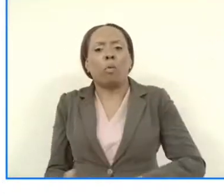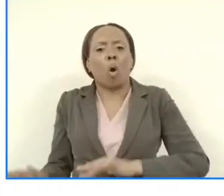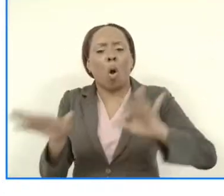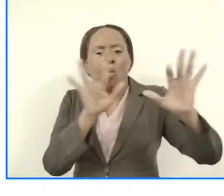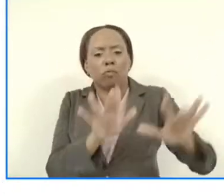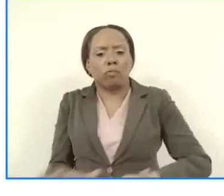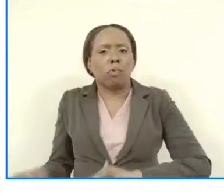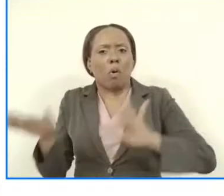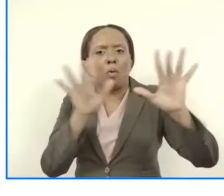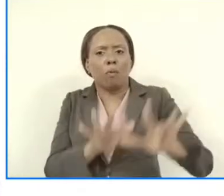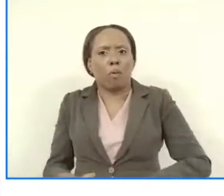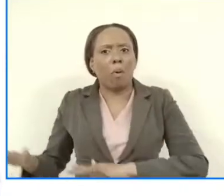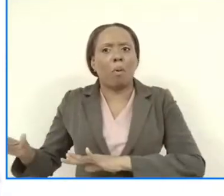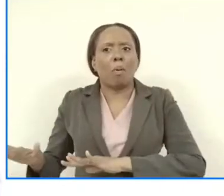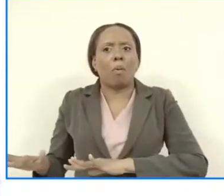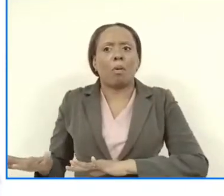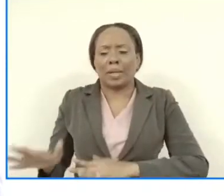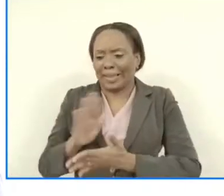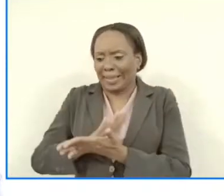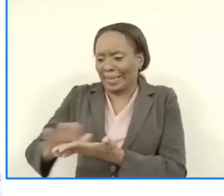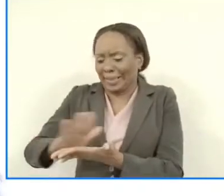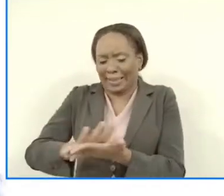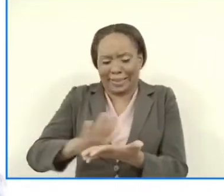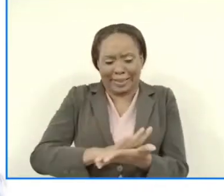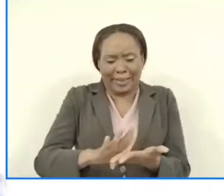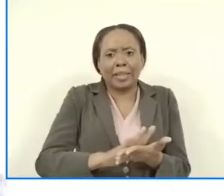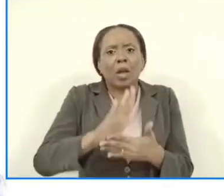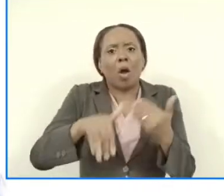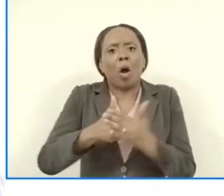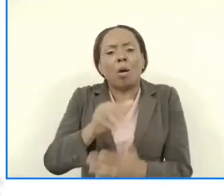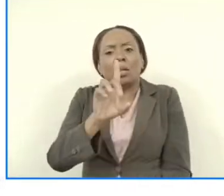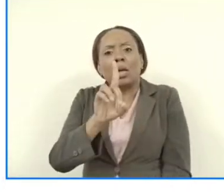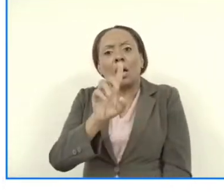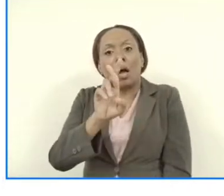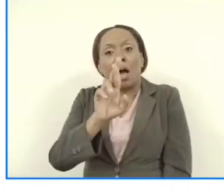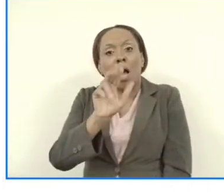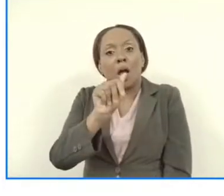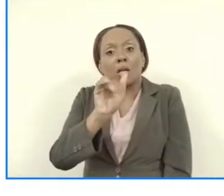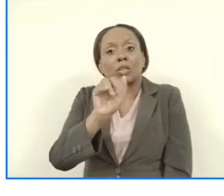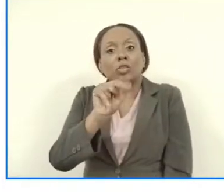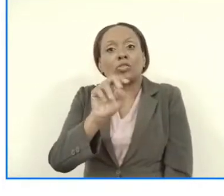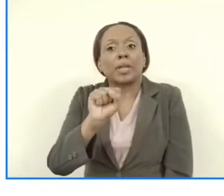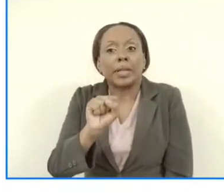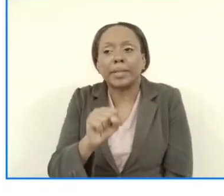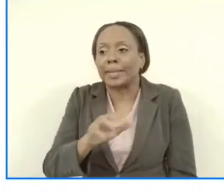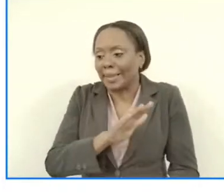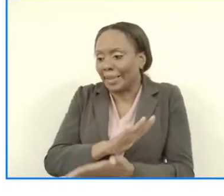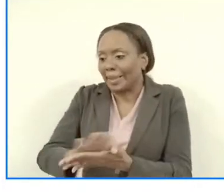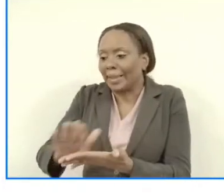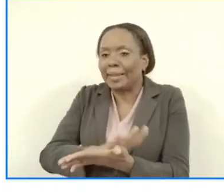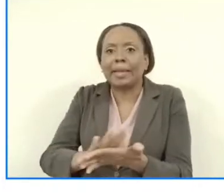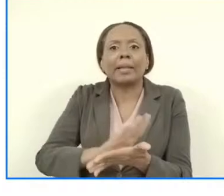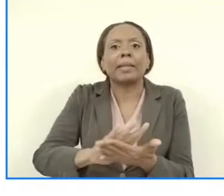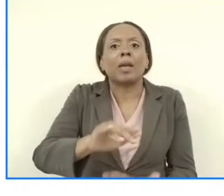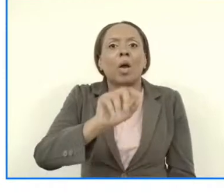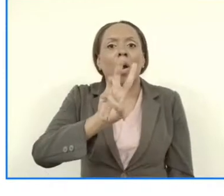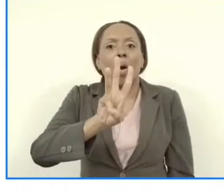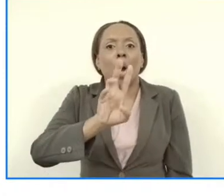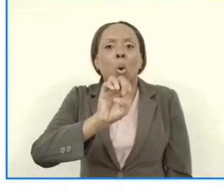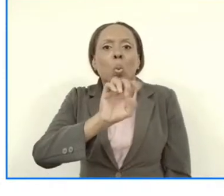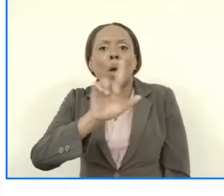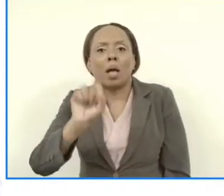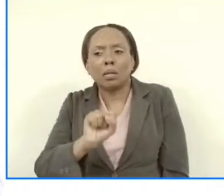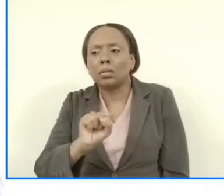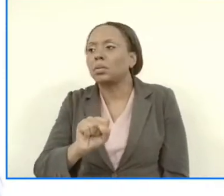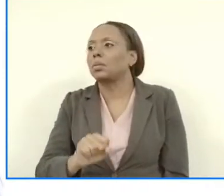passage system to have borne fruit, because many areas that we would have expected to have flooded with the amount